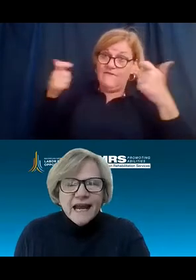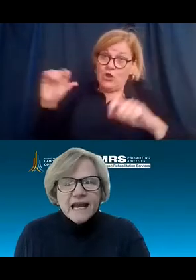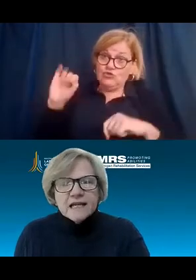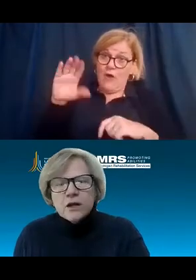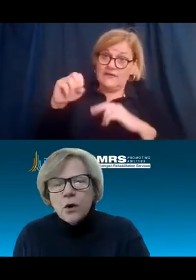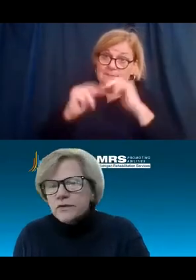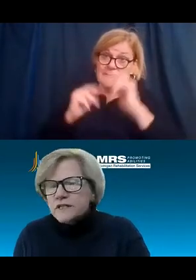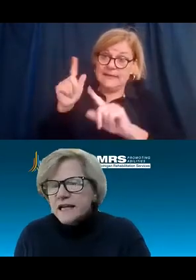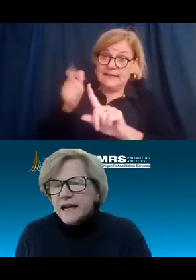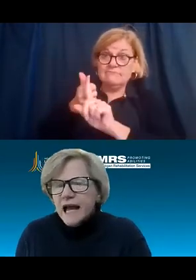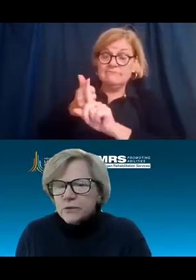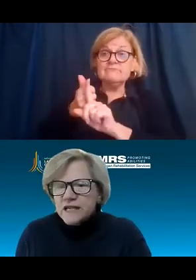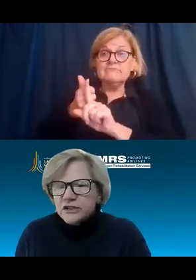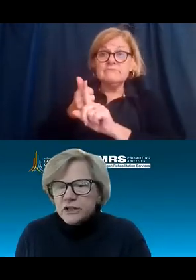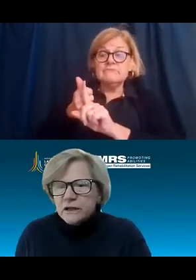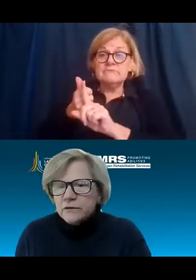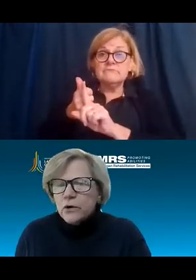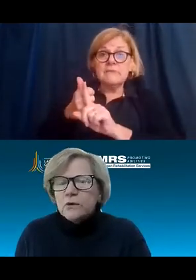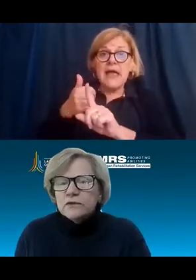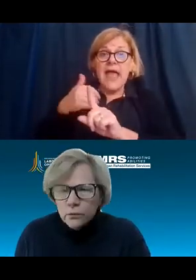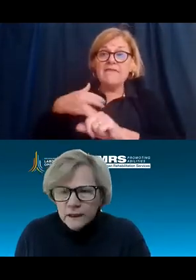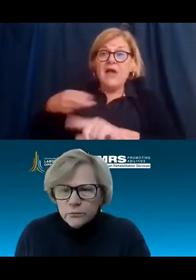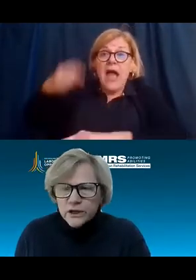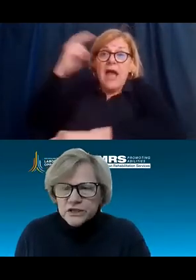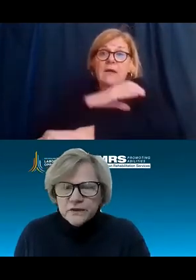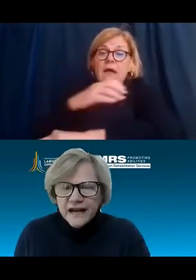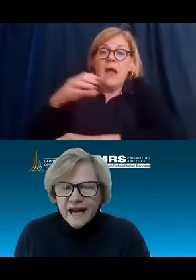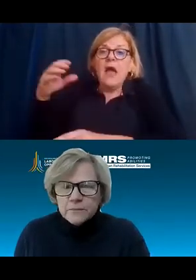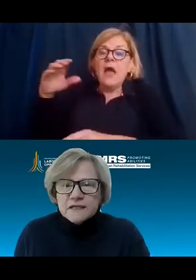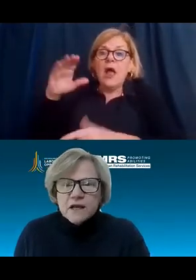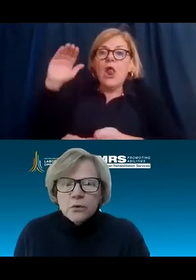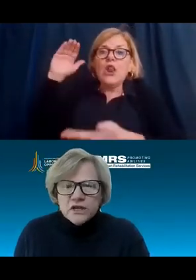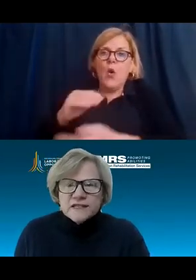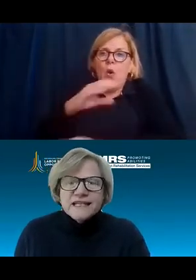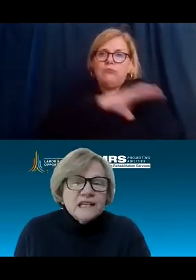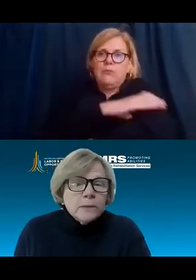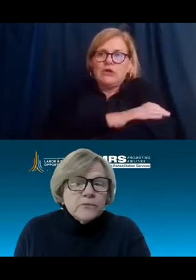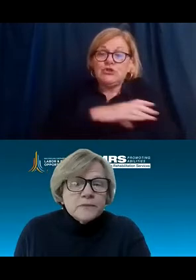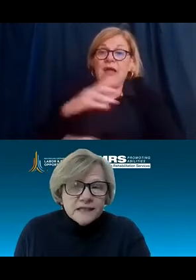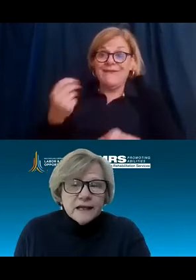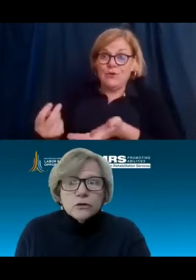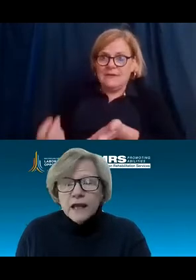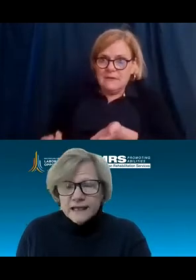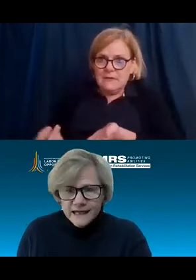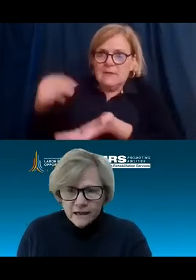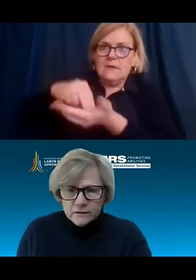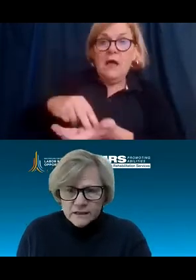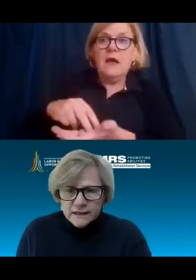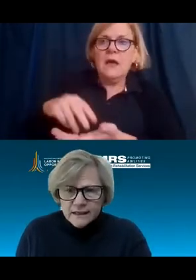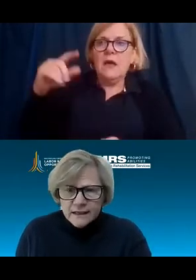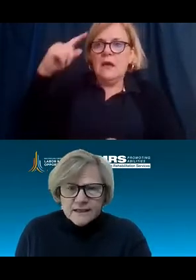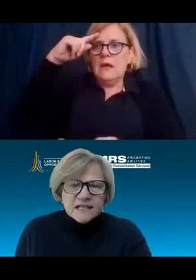building has orthostatic hypotension, a form of low blood pressure that happens when you stand up from sitting or lying